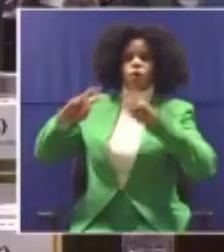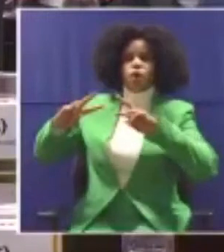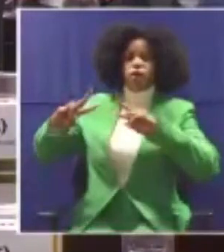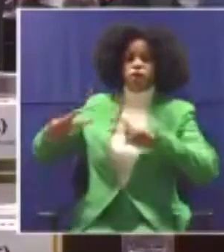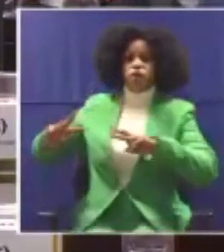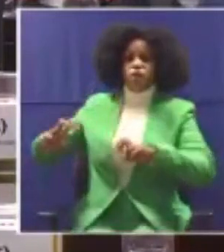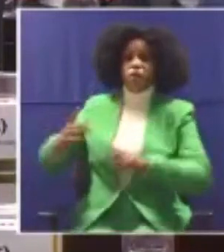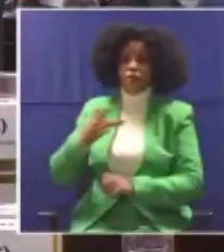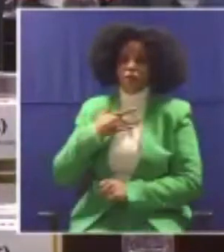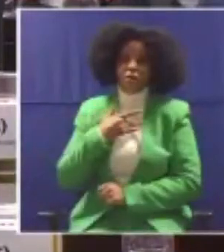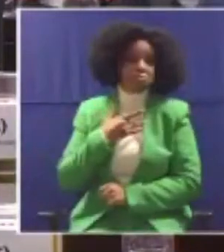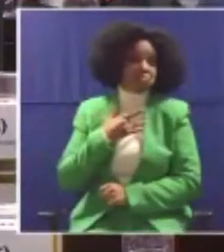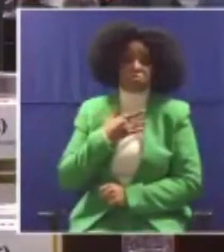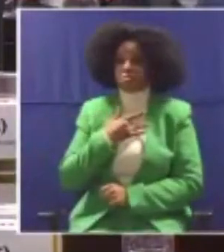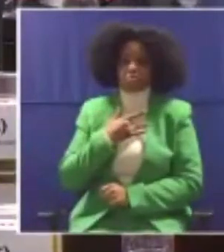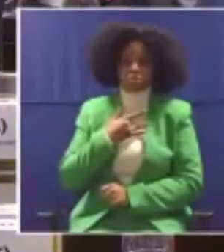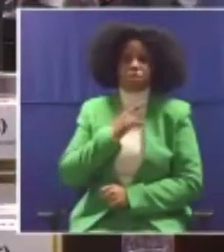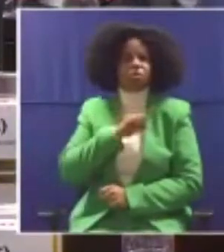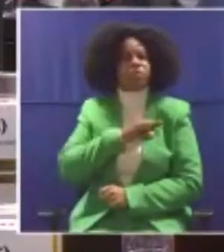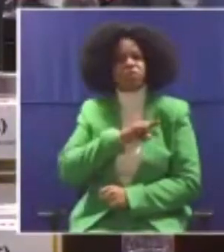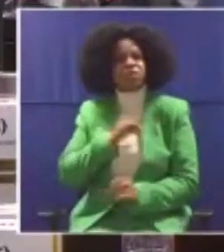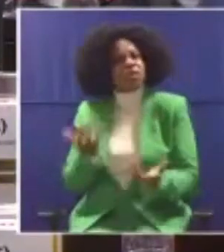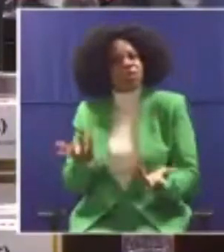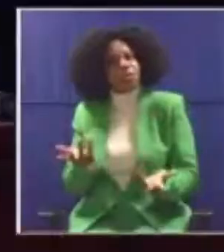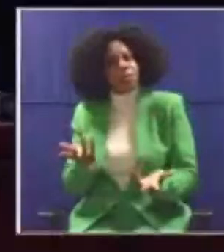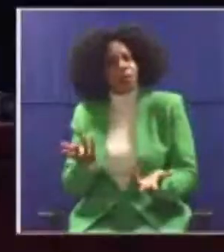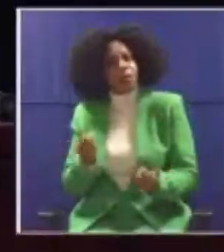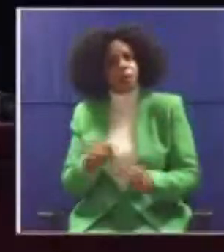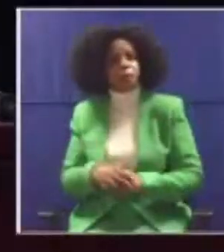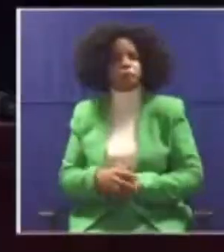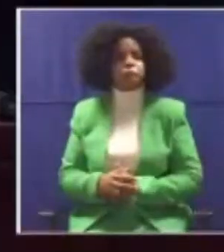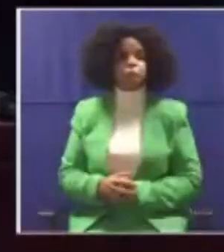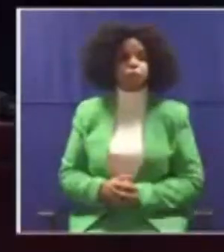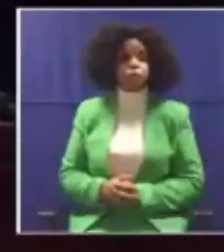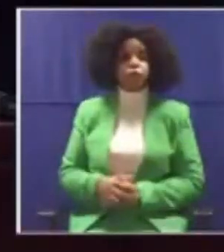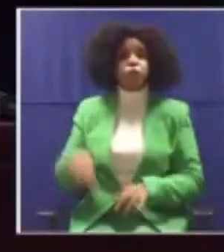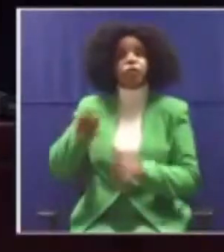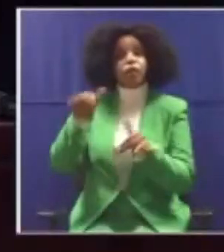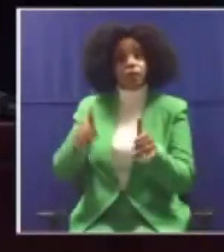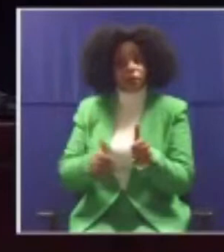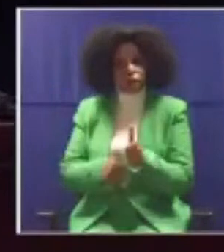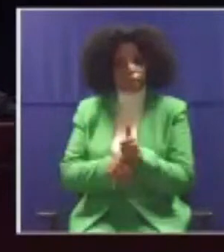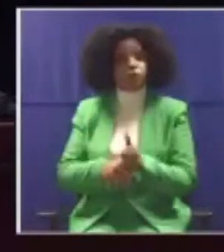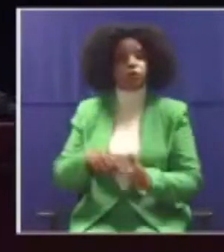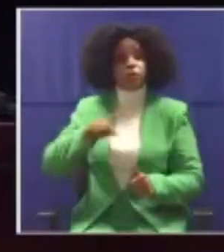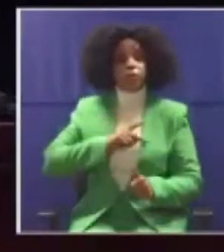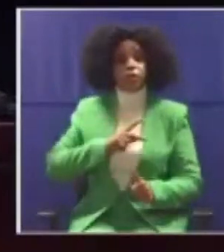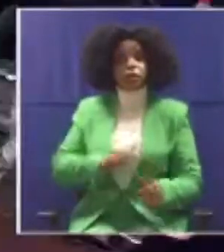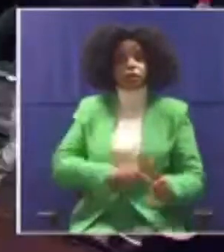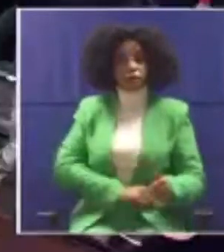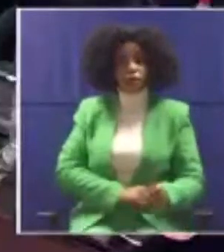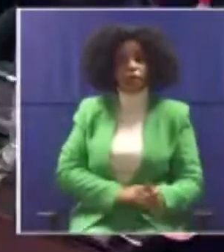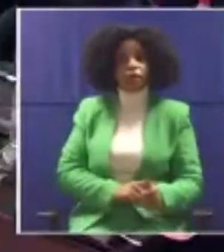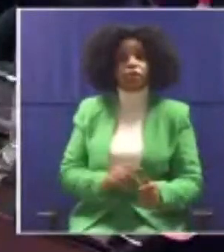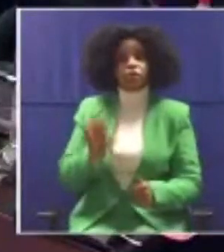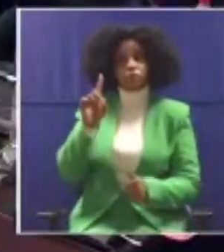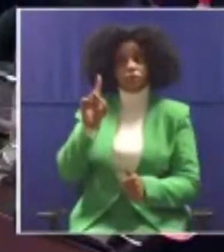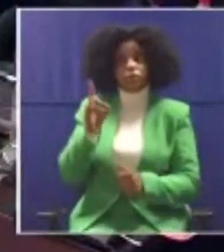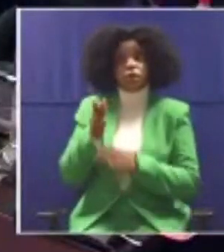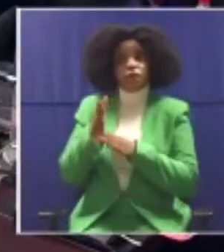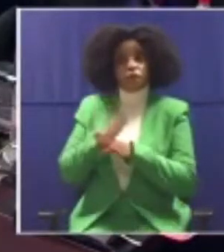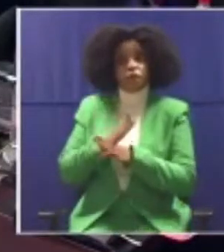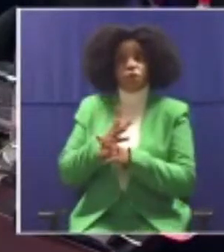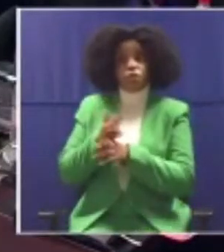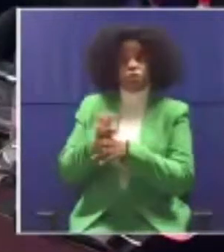not? Honorable Deputy President, before you respond, I want to remind members, order. A